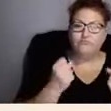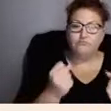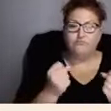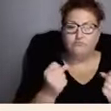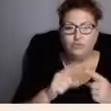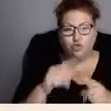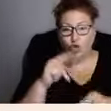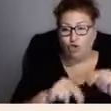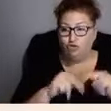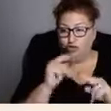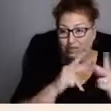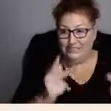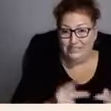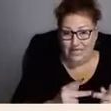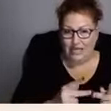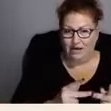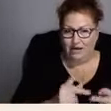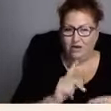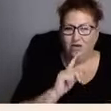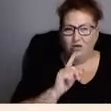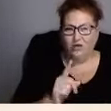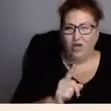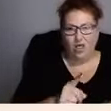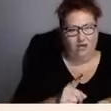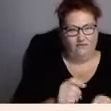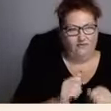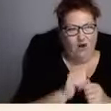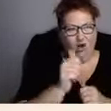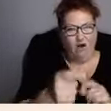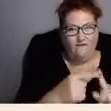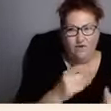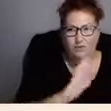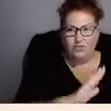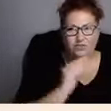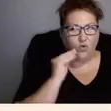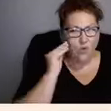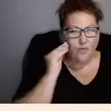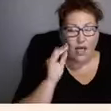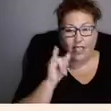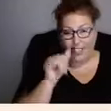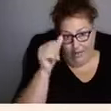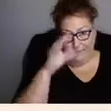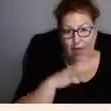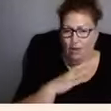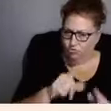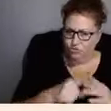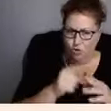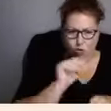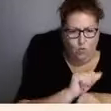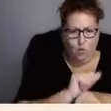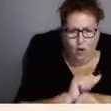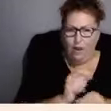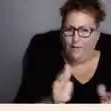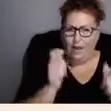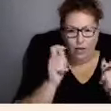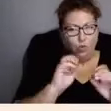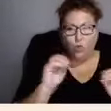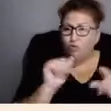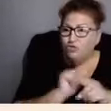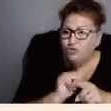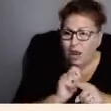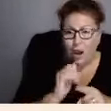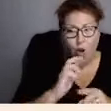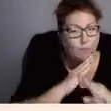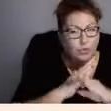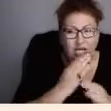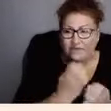site. It's a very long way from his home. This man is put to work immediately, without any training or protective equipment, without enough